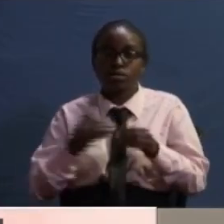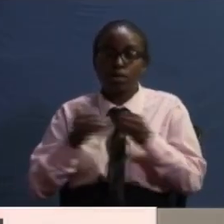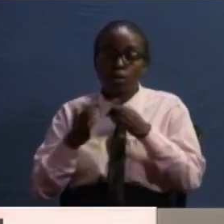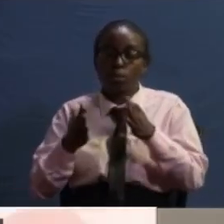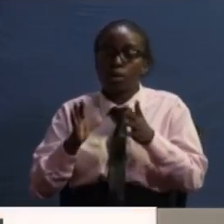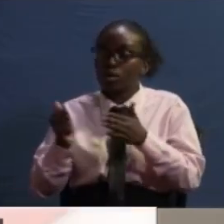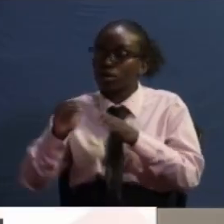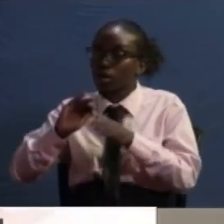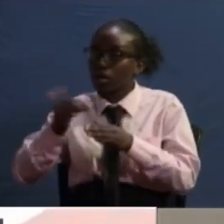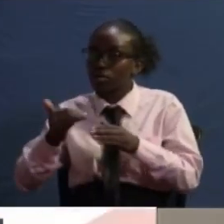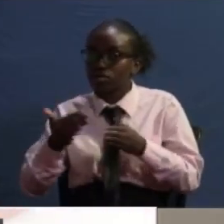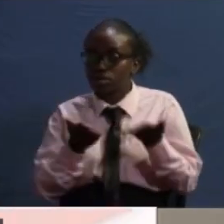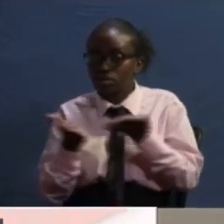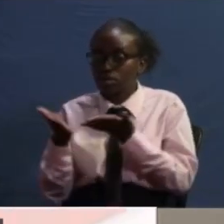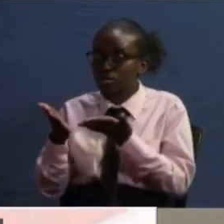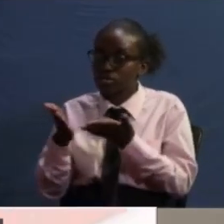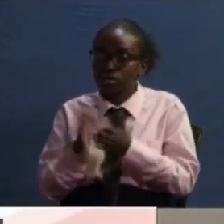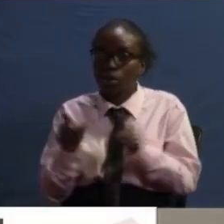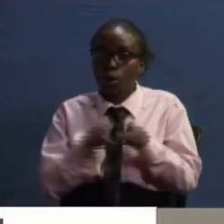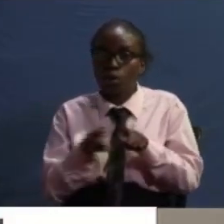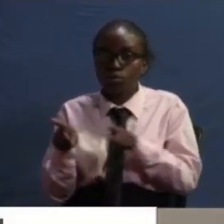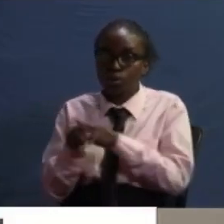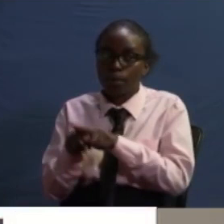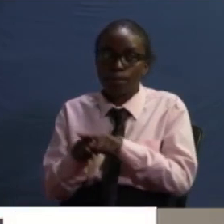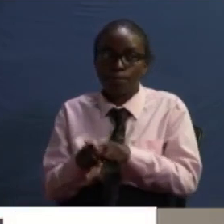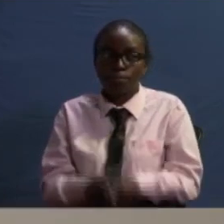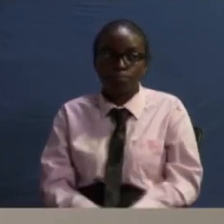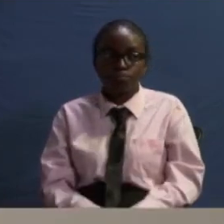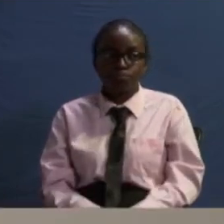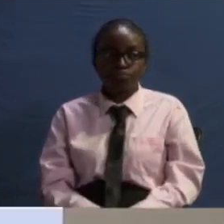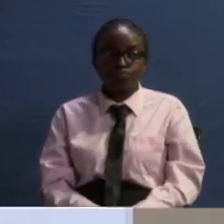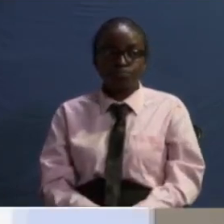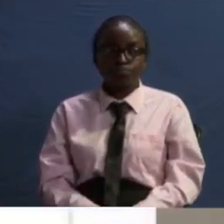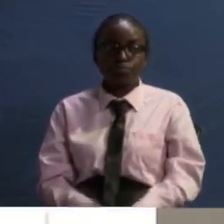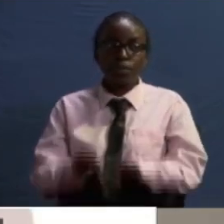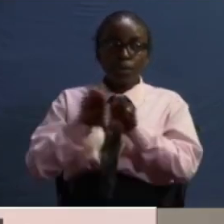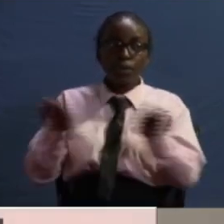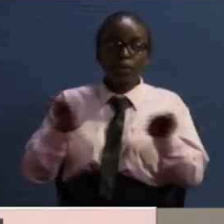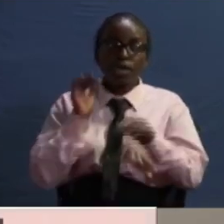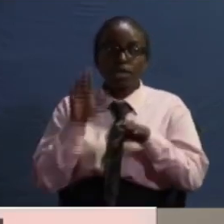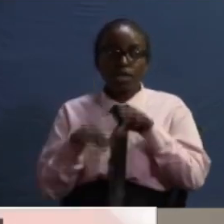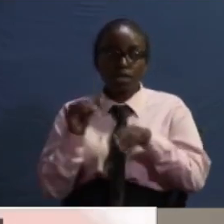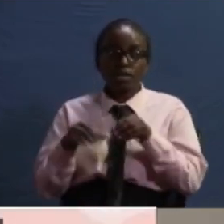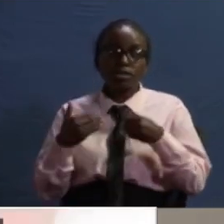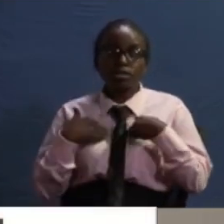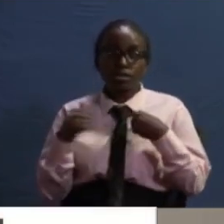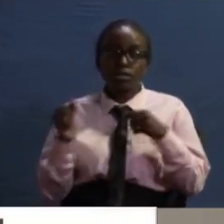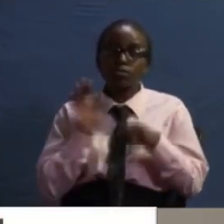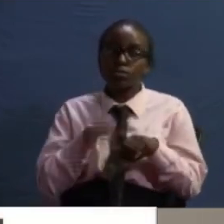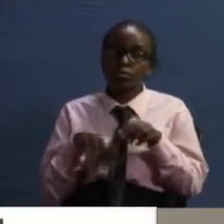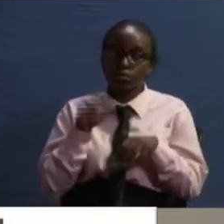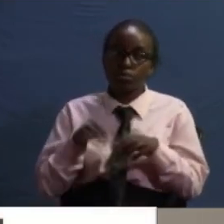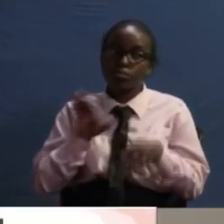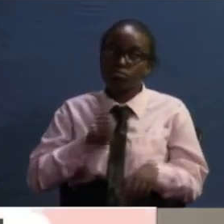country. And also, the area of agriculture, where women are just farming